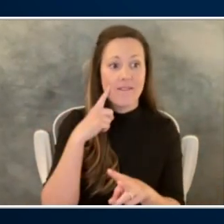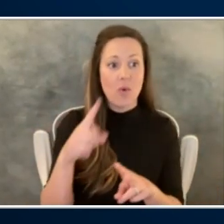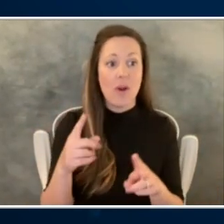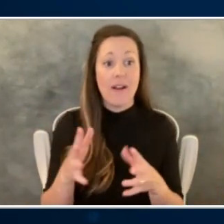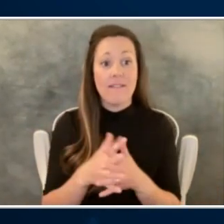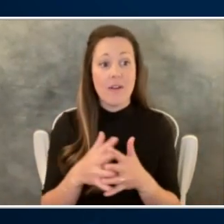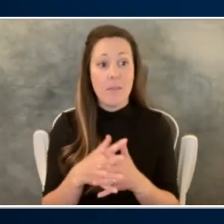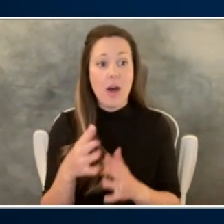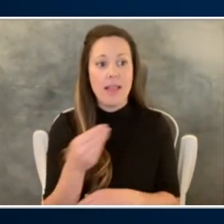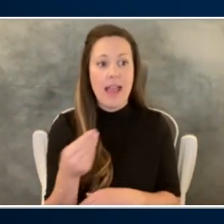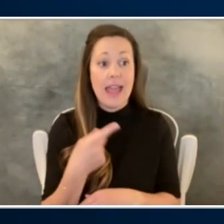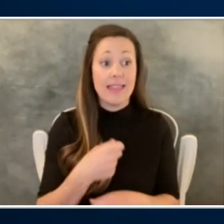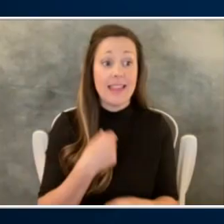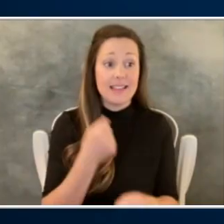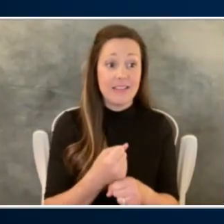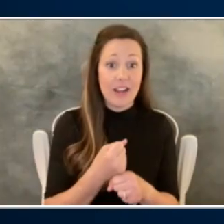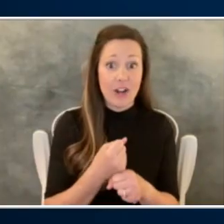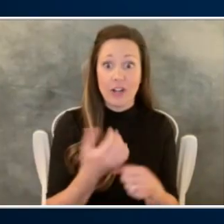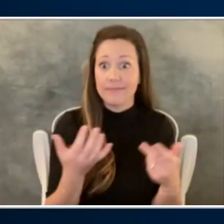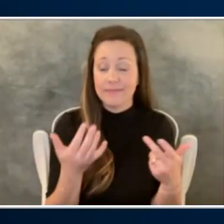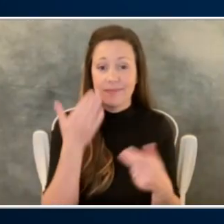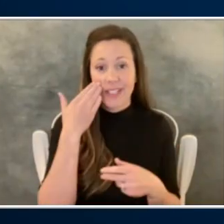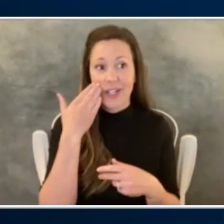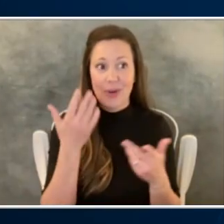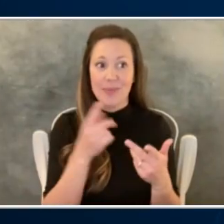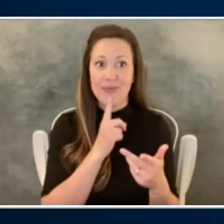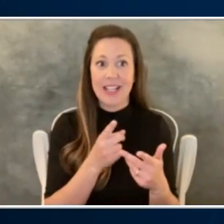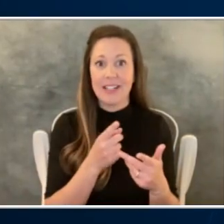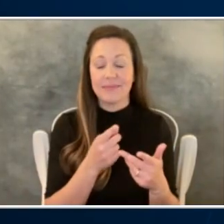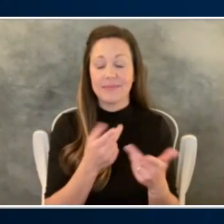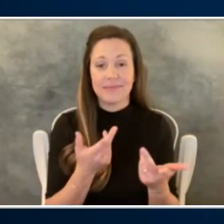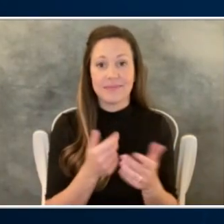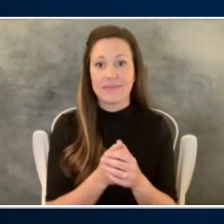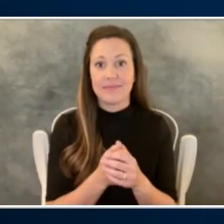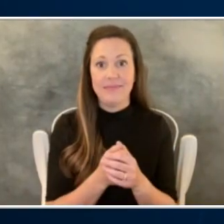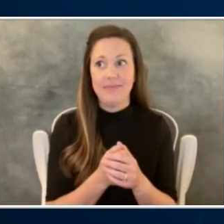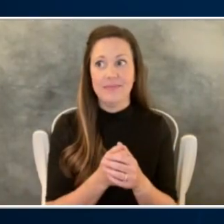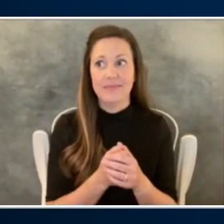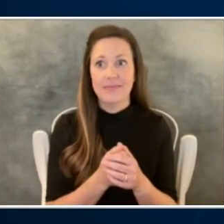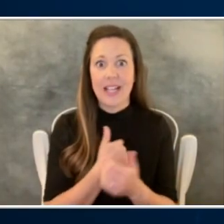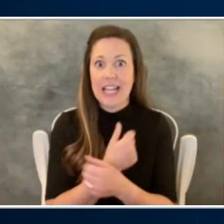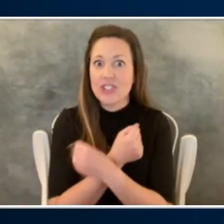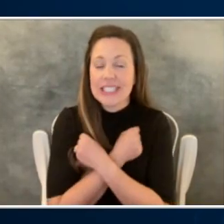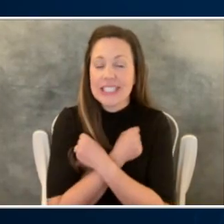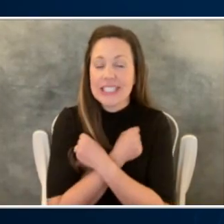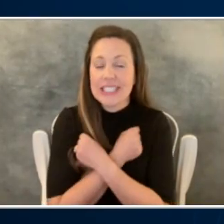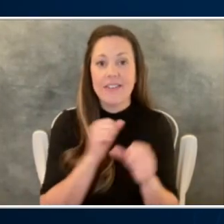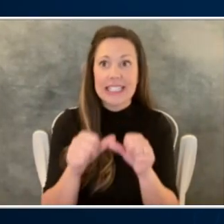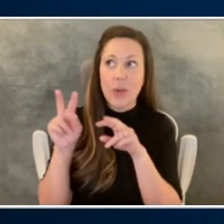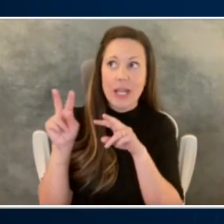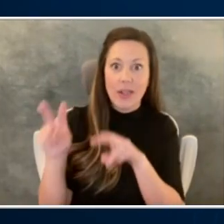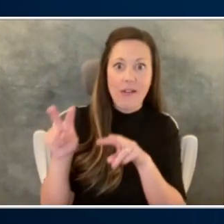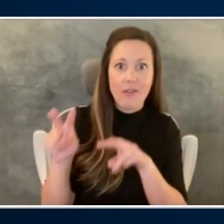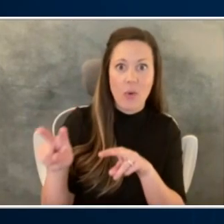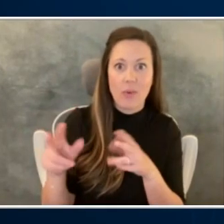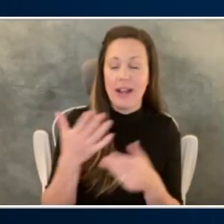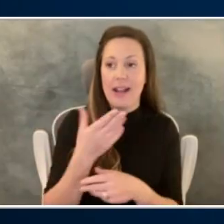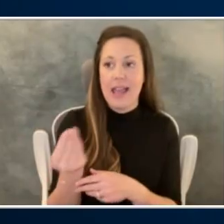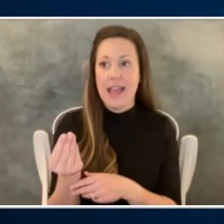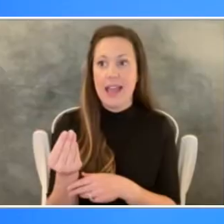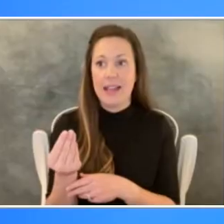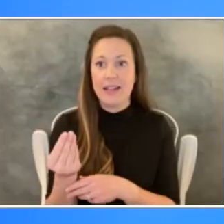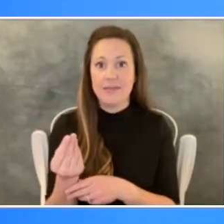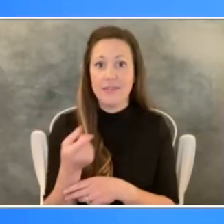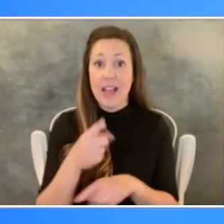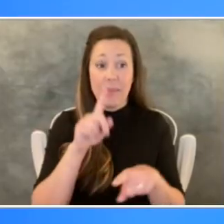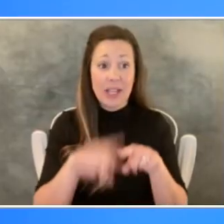this year, powerlifting, I love just keeping looking forward, because, I mean, you can't do anything to change